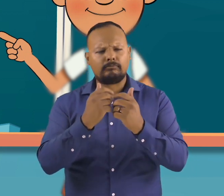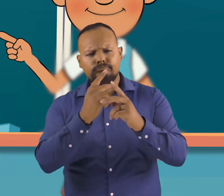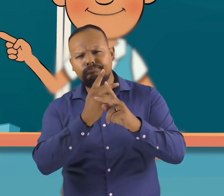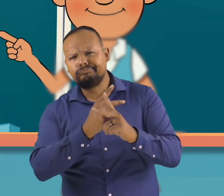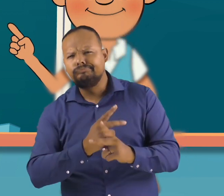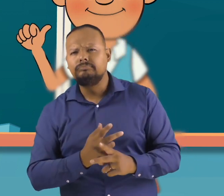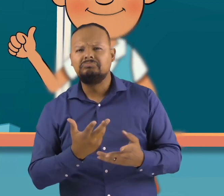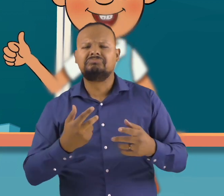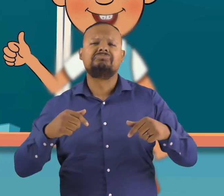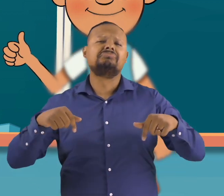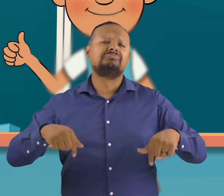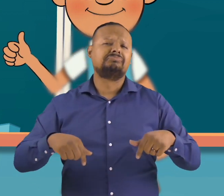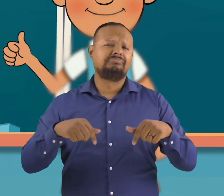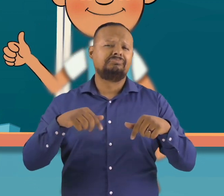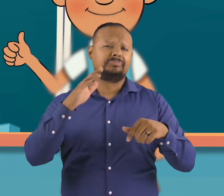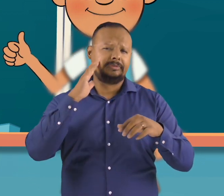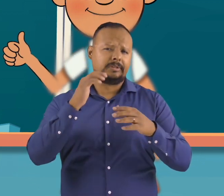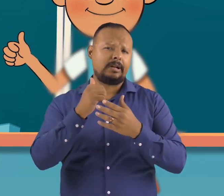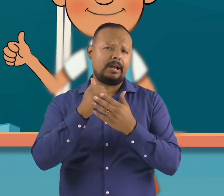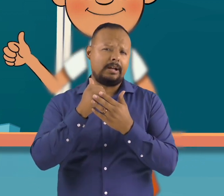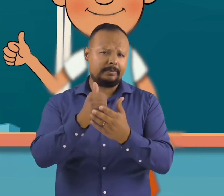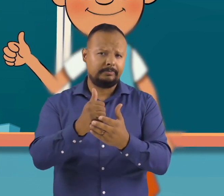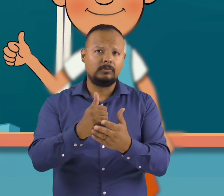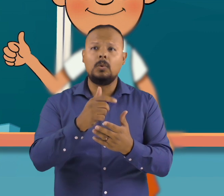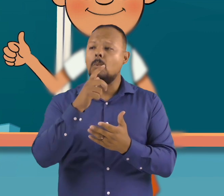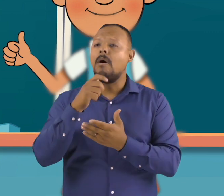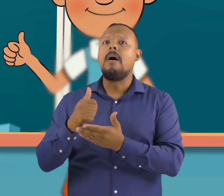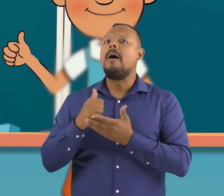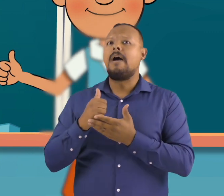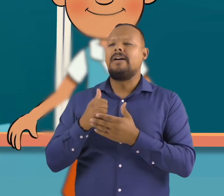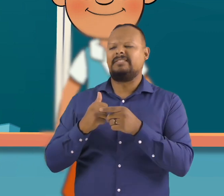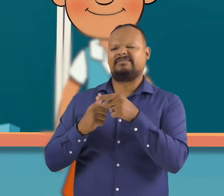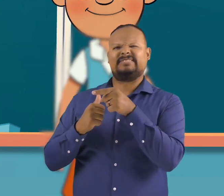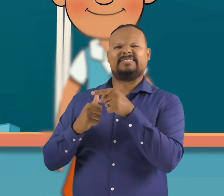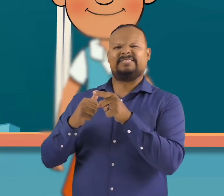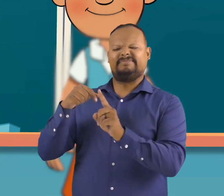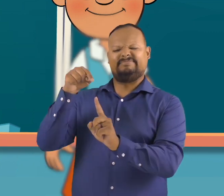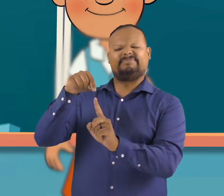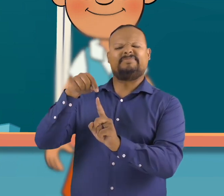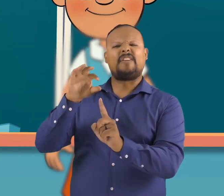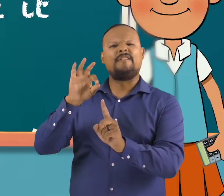just that, with the help of our friend, Frankie Finance.